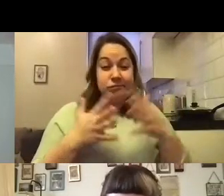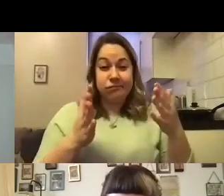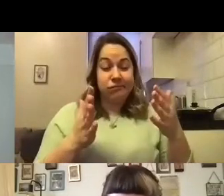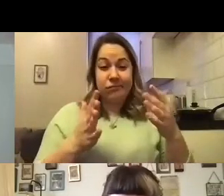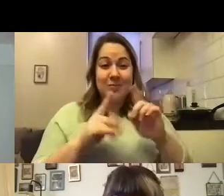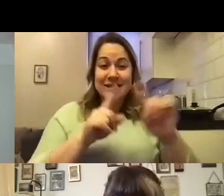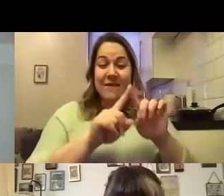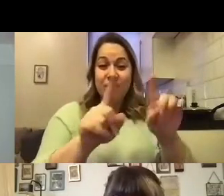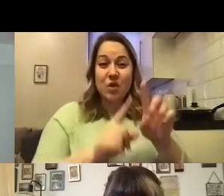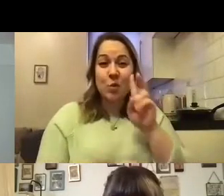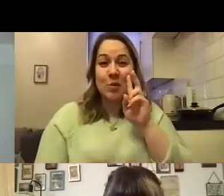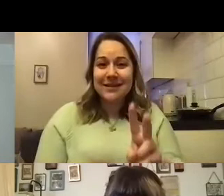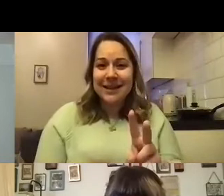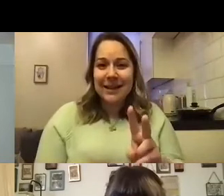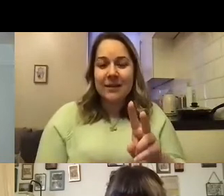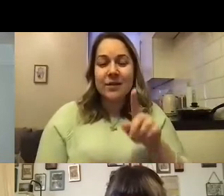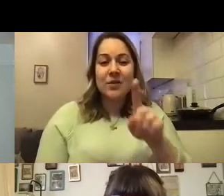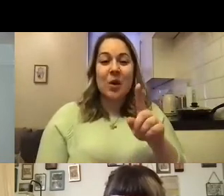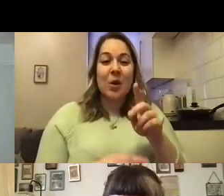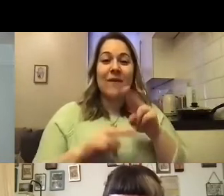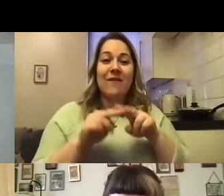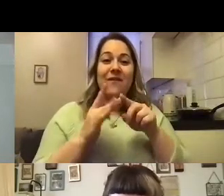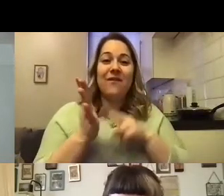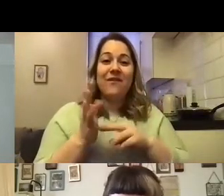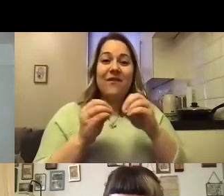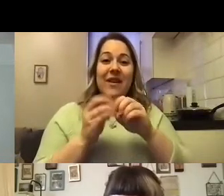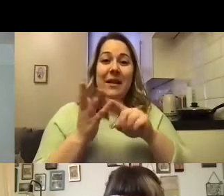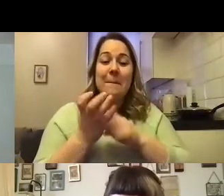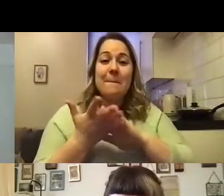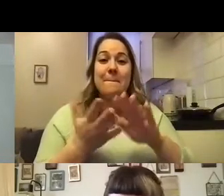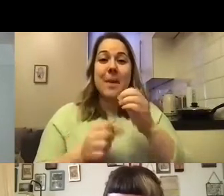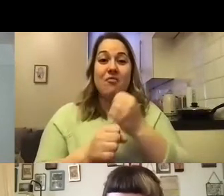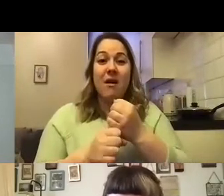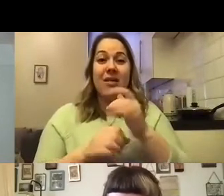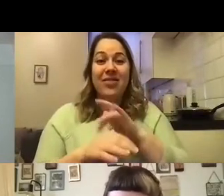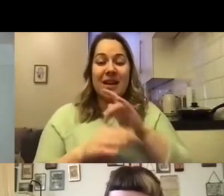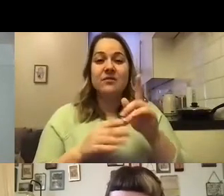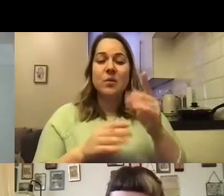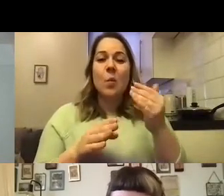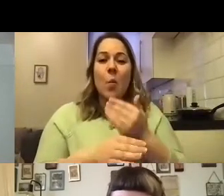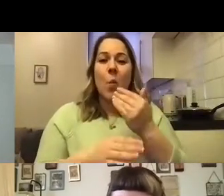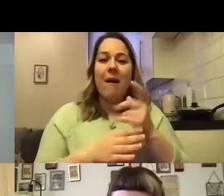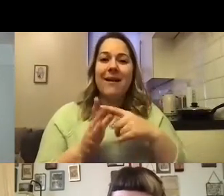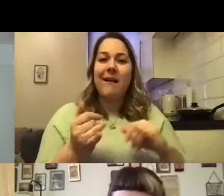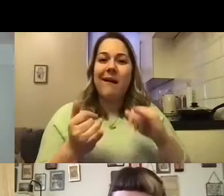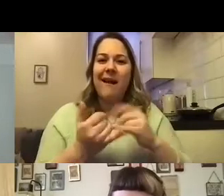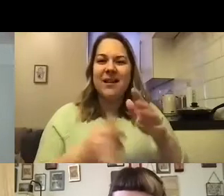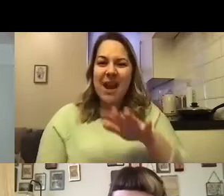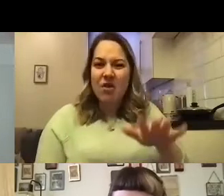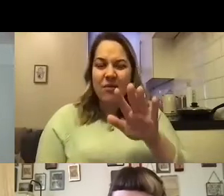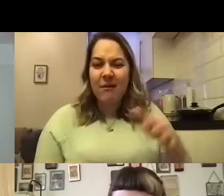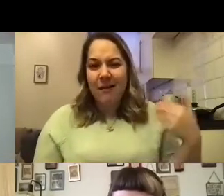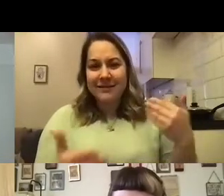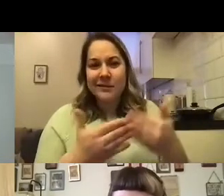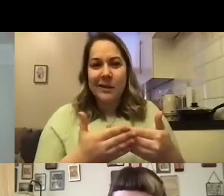things. And historically, the Finborough has always been, it was a very, very working class area up until about